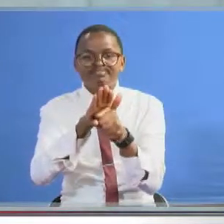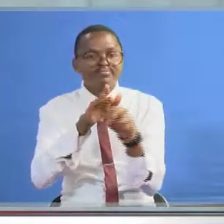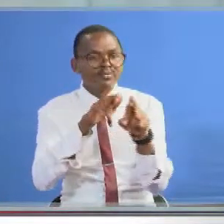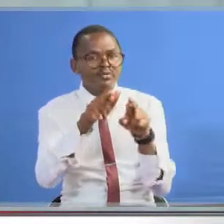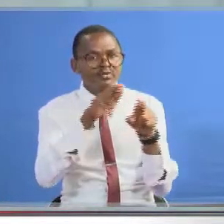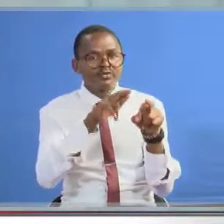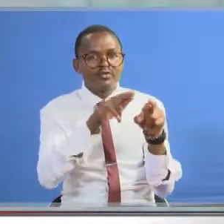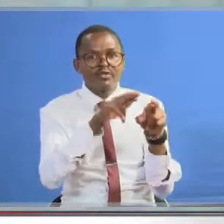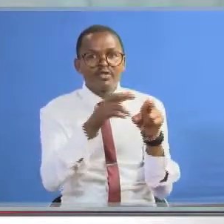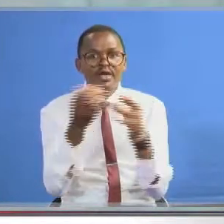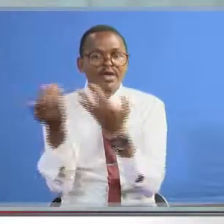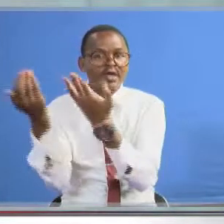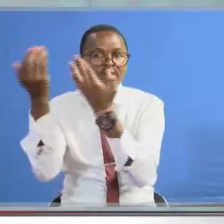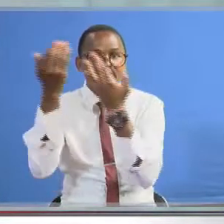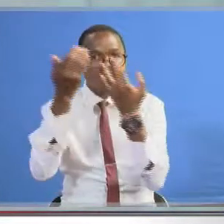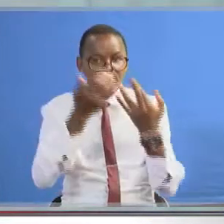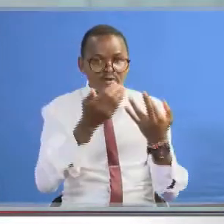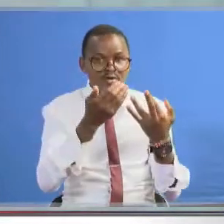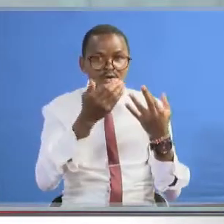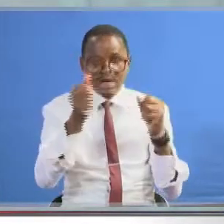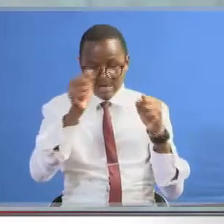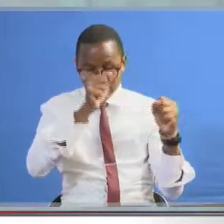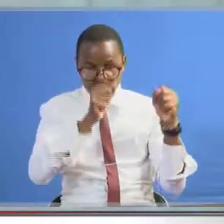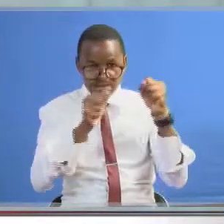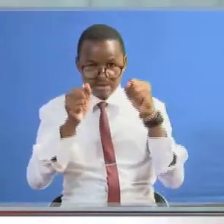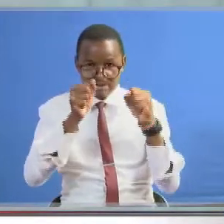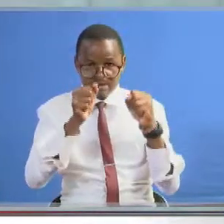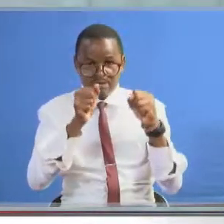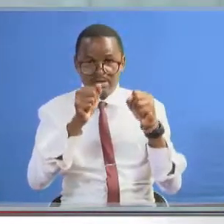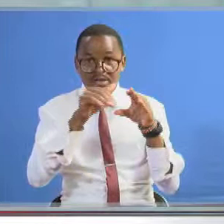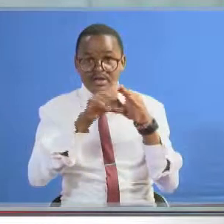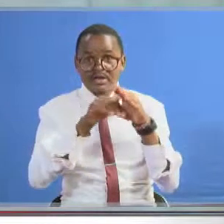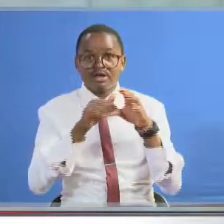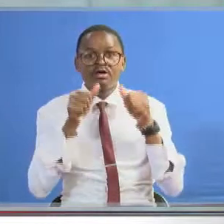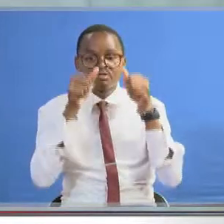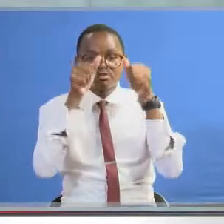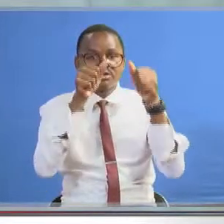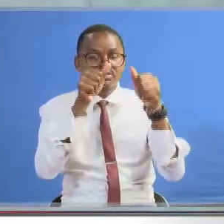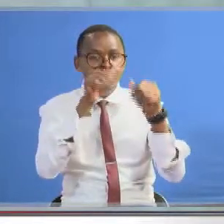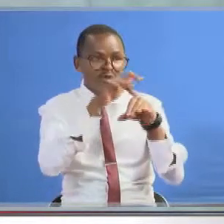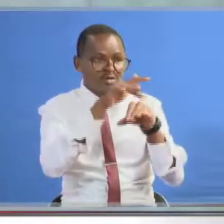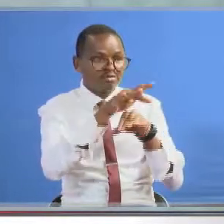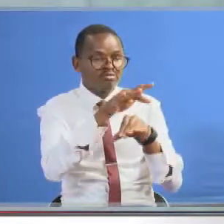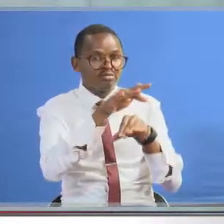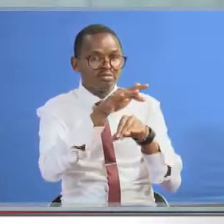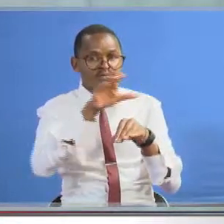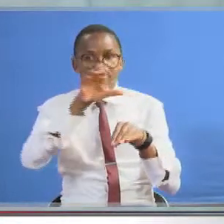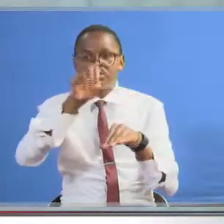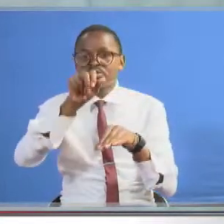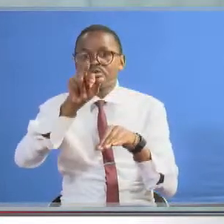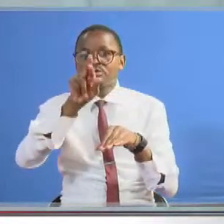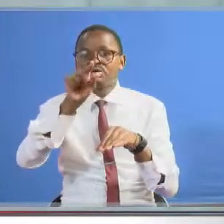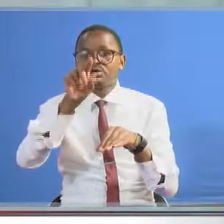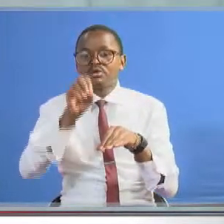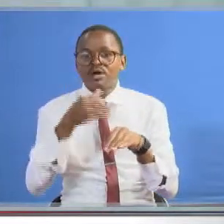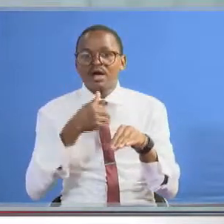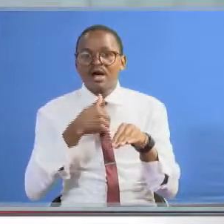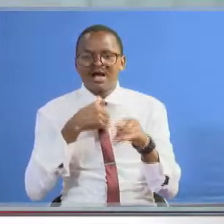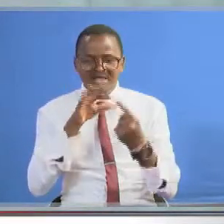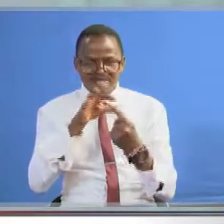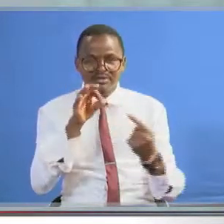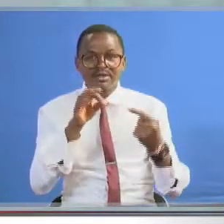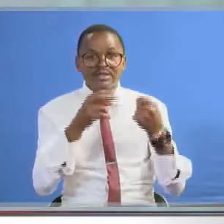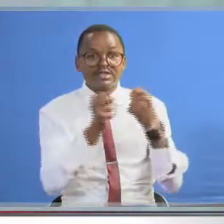on the importation of used car parts. The standards agency, in a notice sent out to pre-shipment cargo inspectors, has